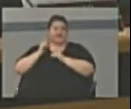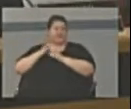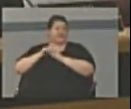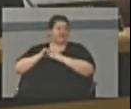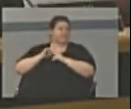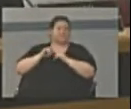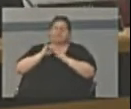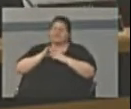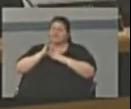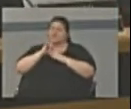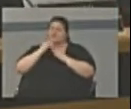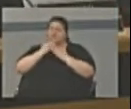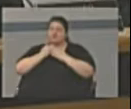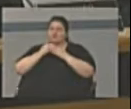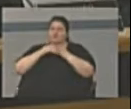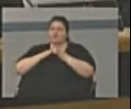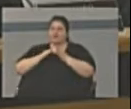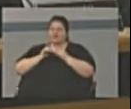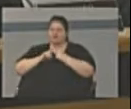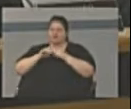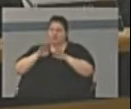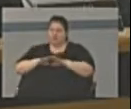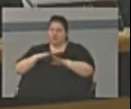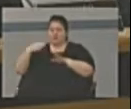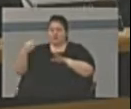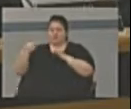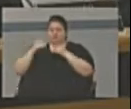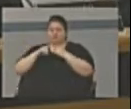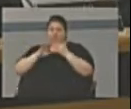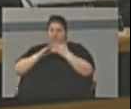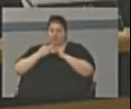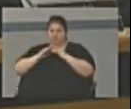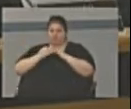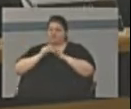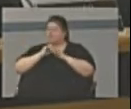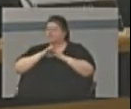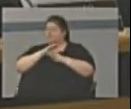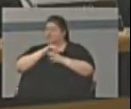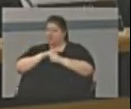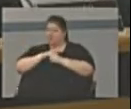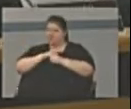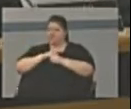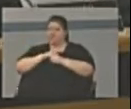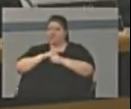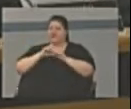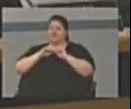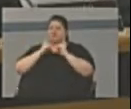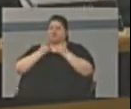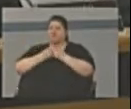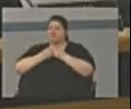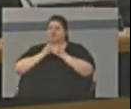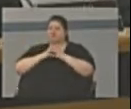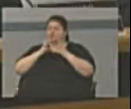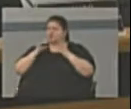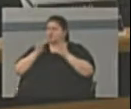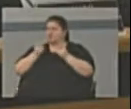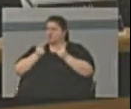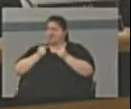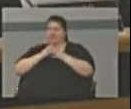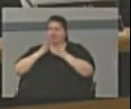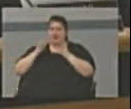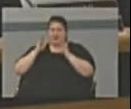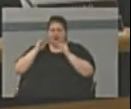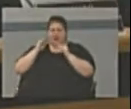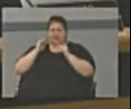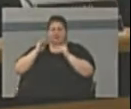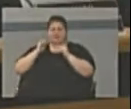good way to open up to the community, be involved, and really tell the departments do a whole lot, and it really doesn't get